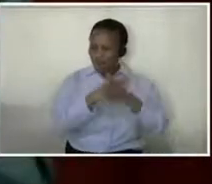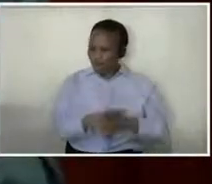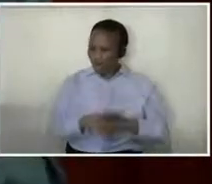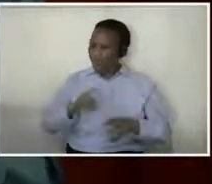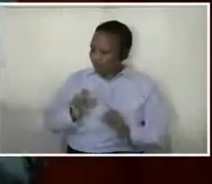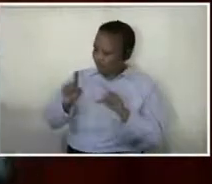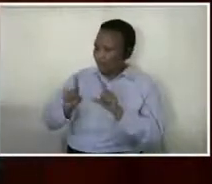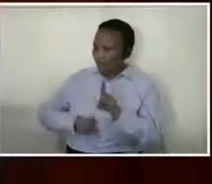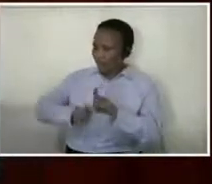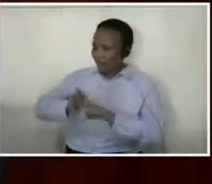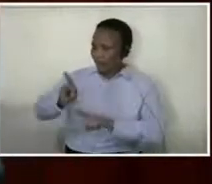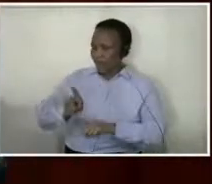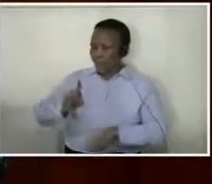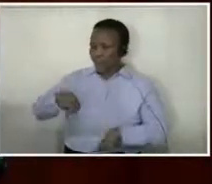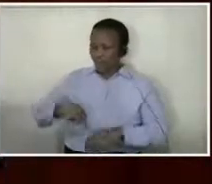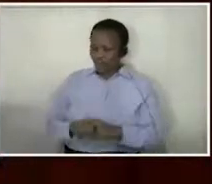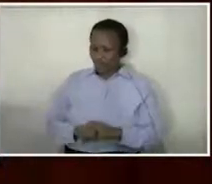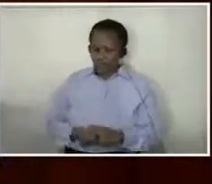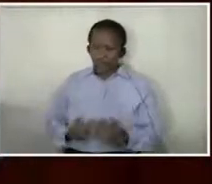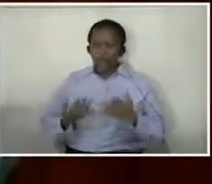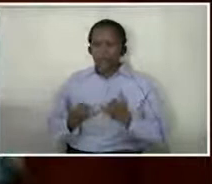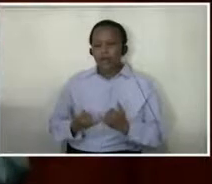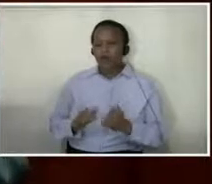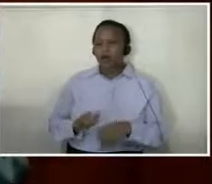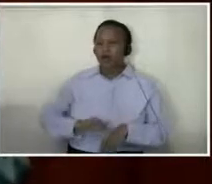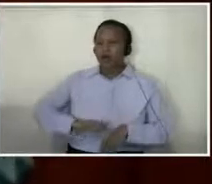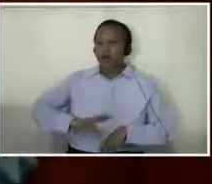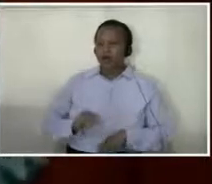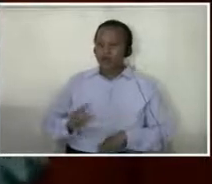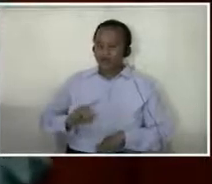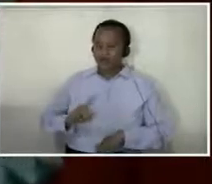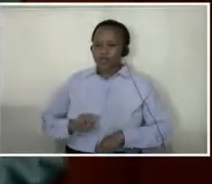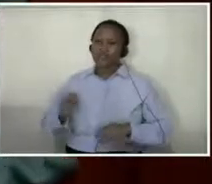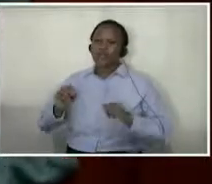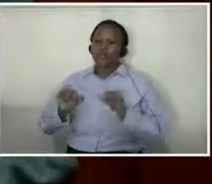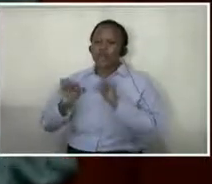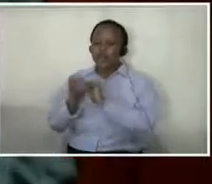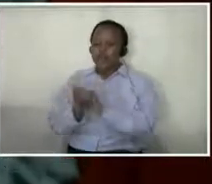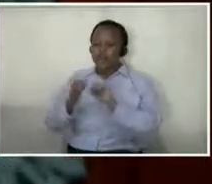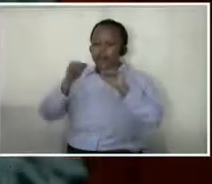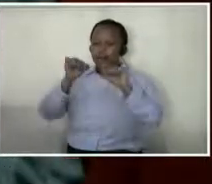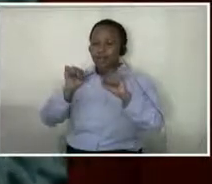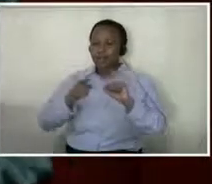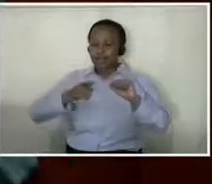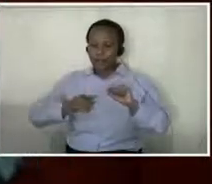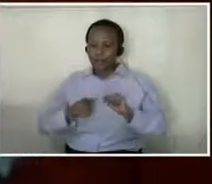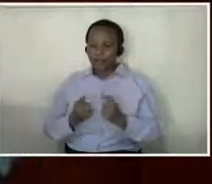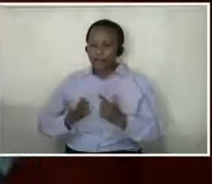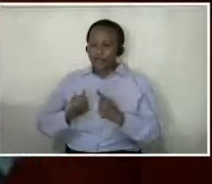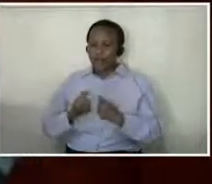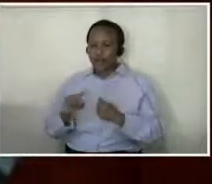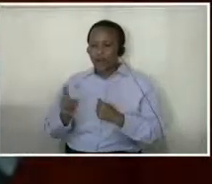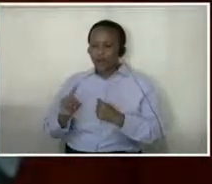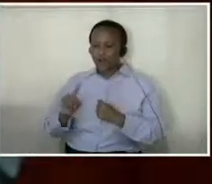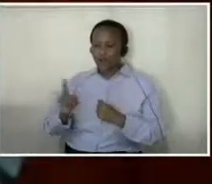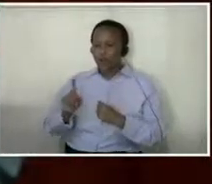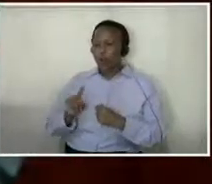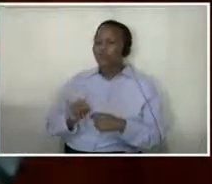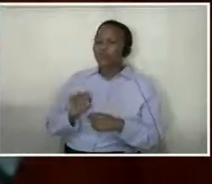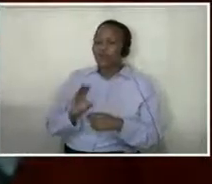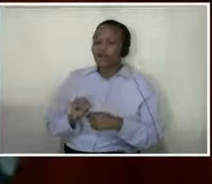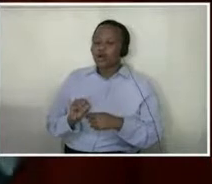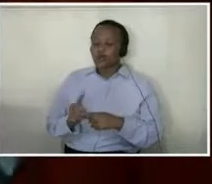coalition government have resulted in the entrenchment of the liberalism that sought to diffuse